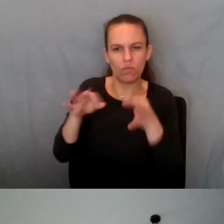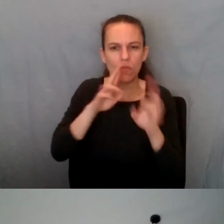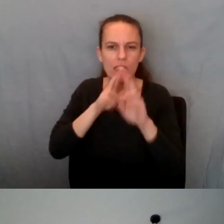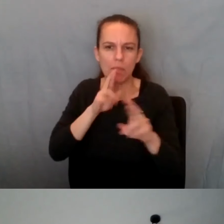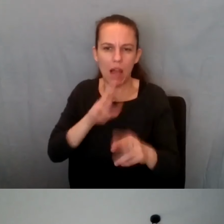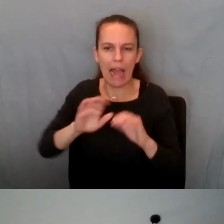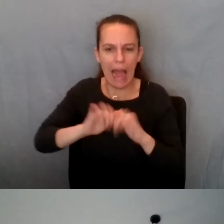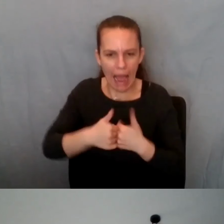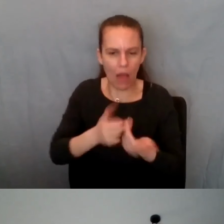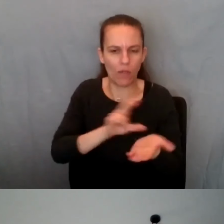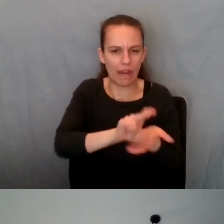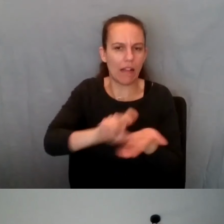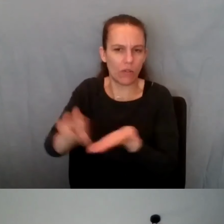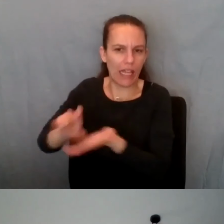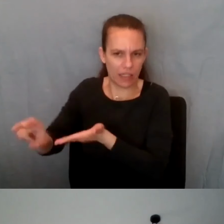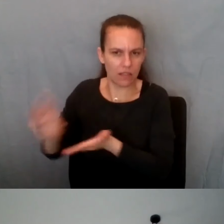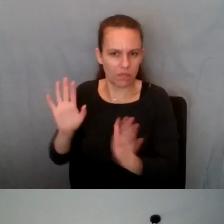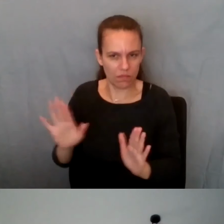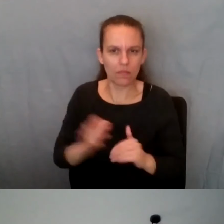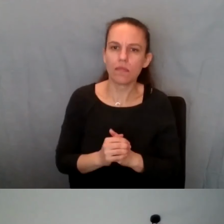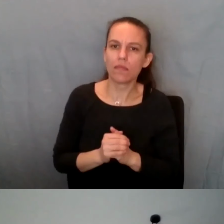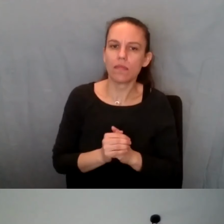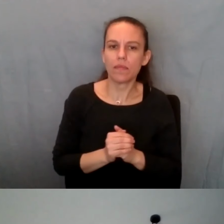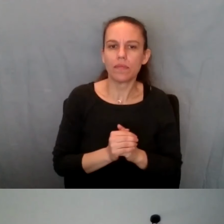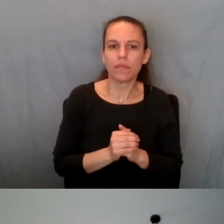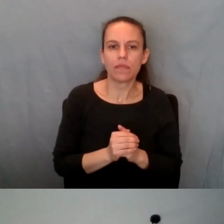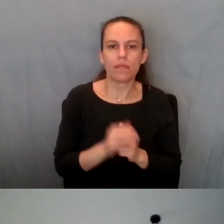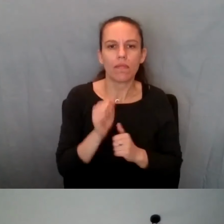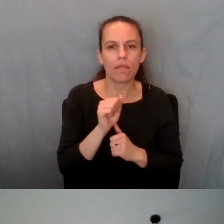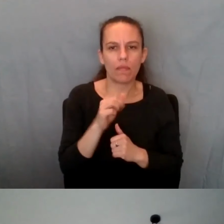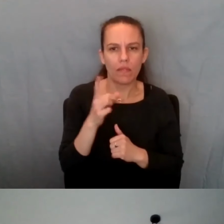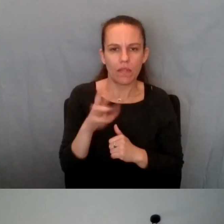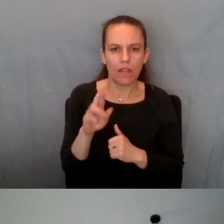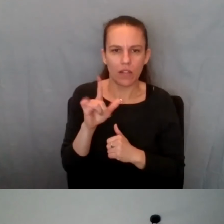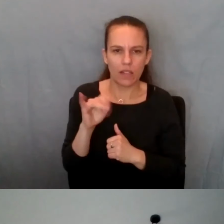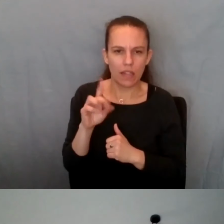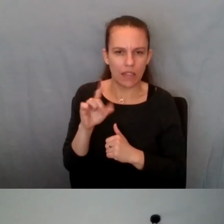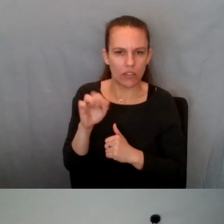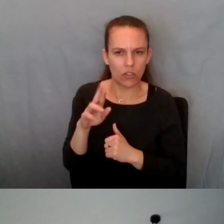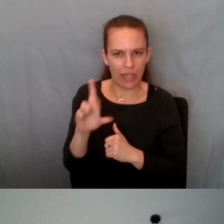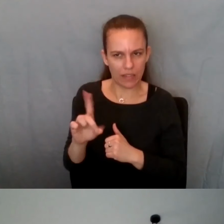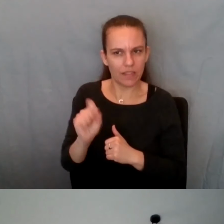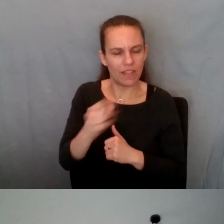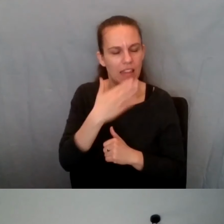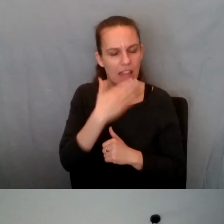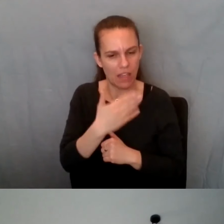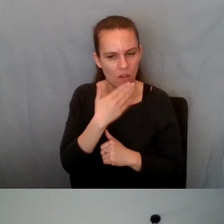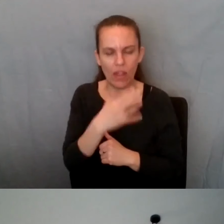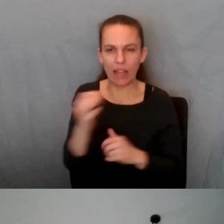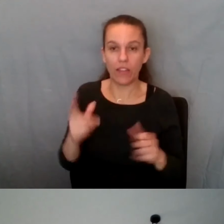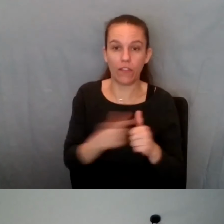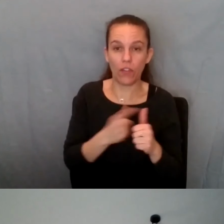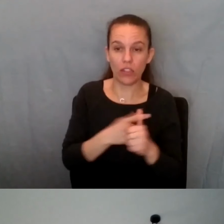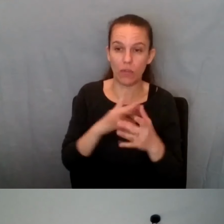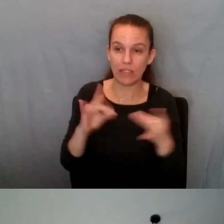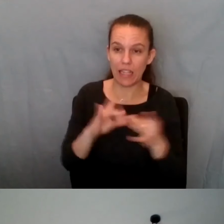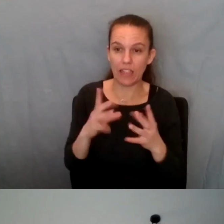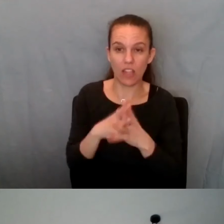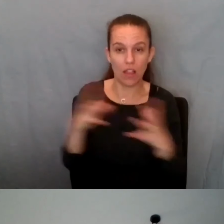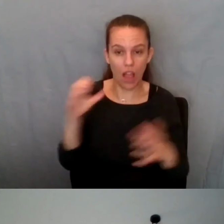allocation. Thank you. Yes, and first to say that there are great efforts right now in